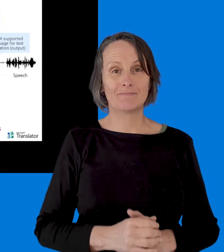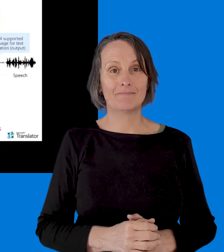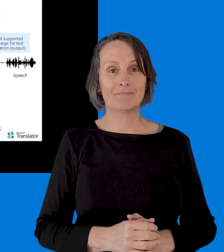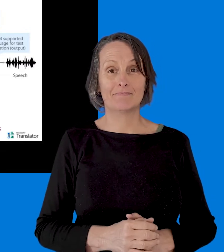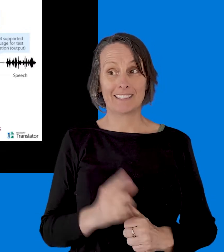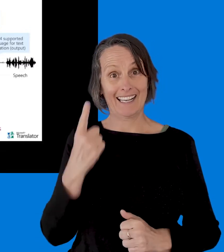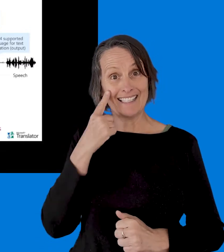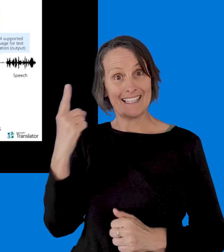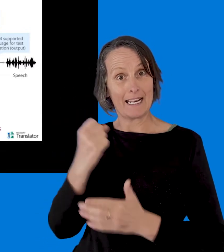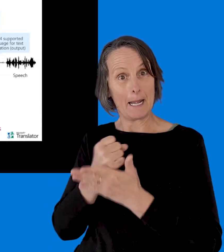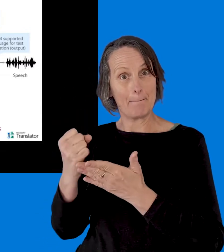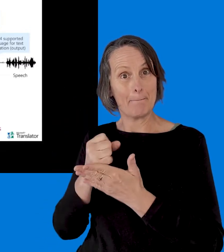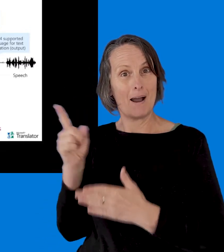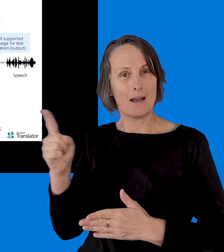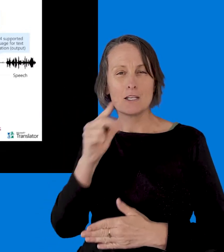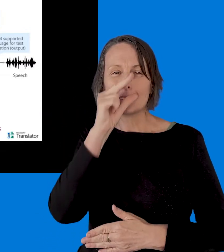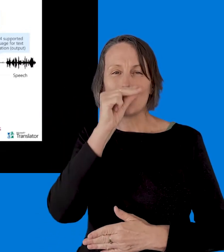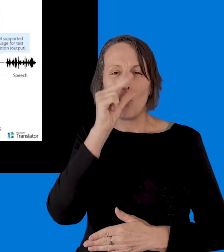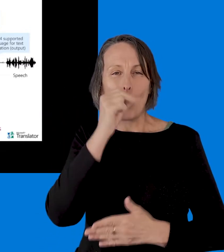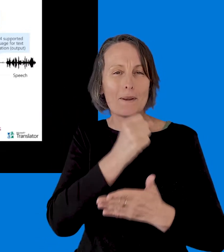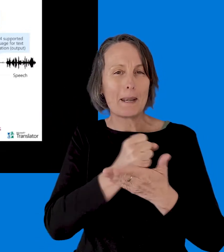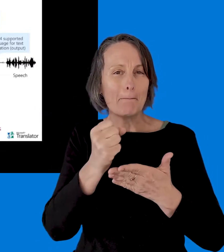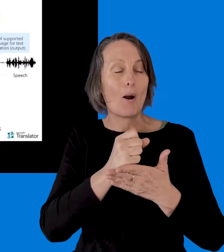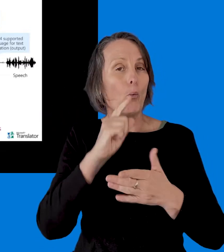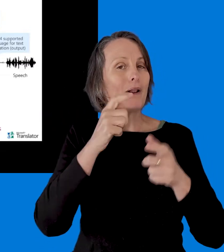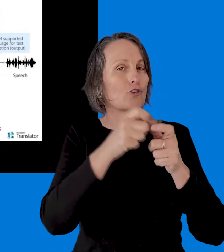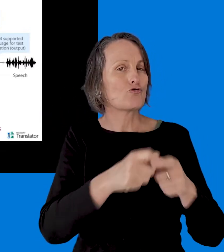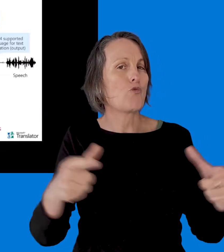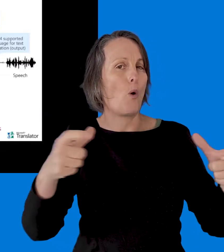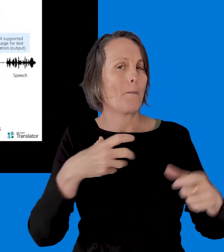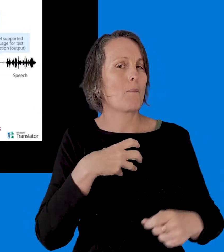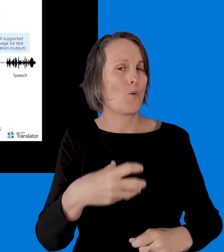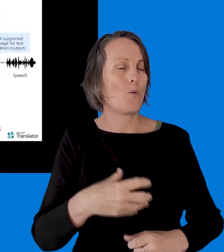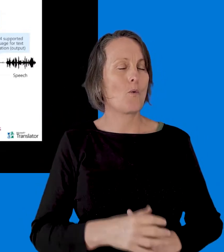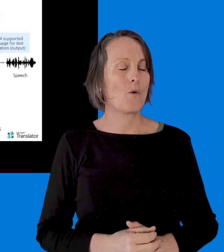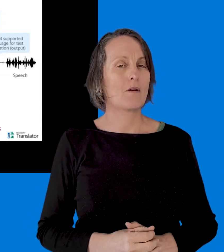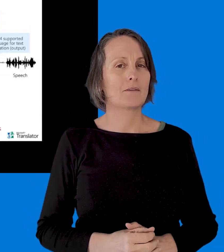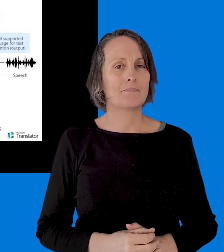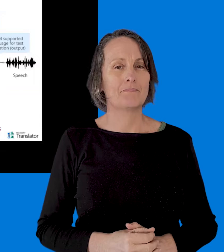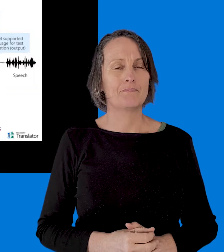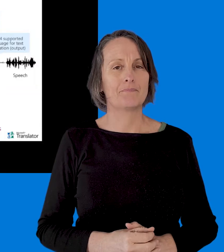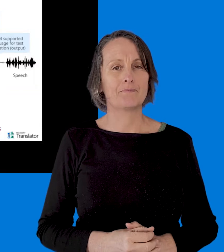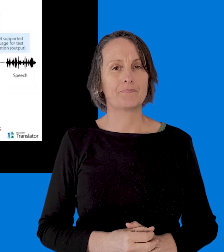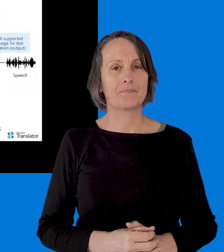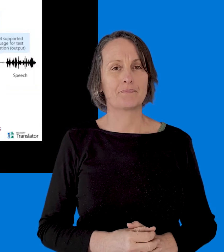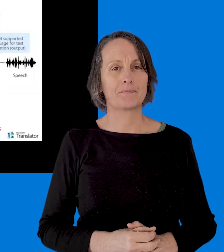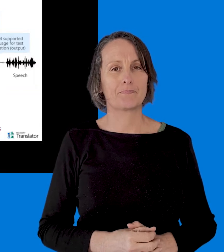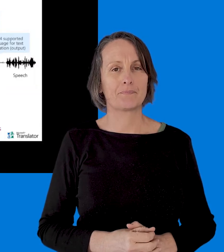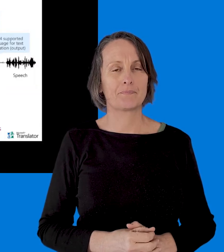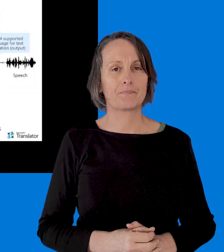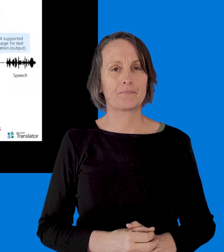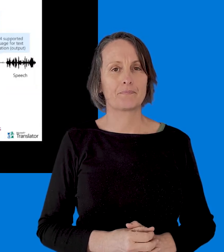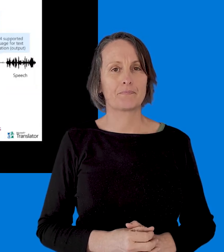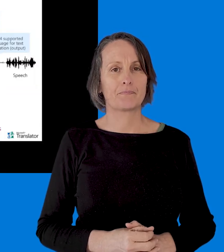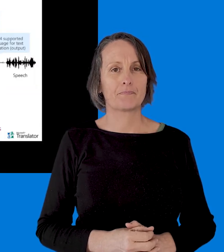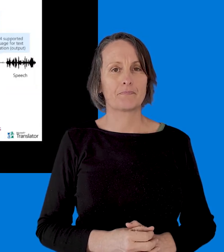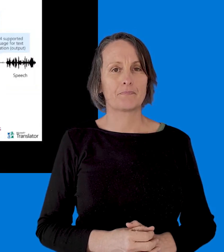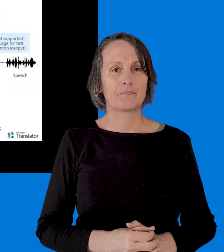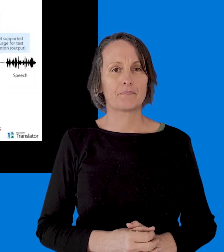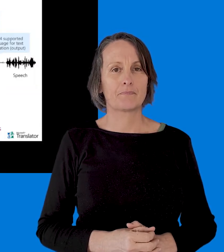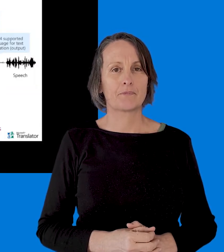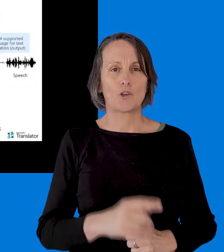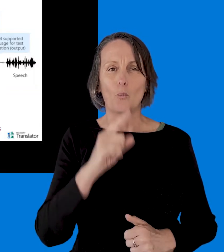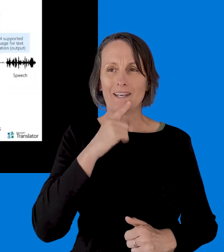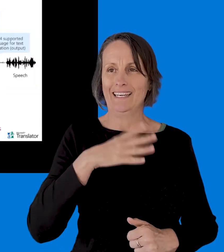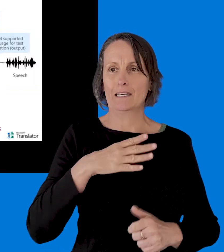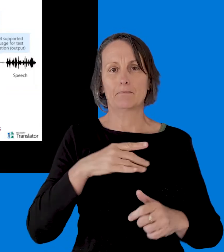each of these. This number here is actually relatively small, and that's going to increase rather dramatically in the next couple of months